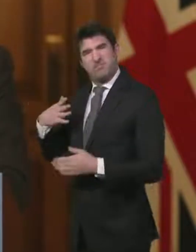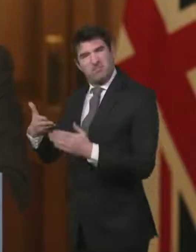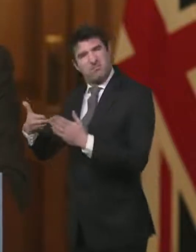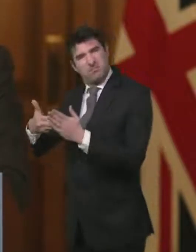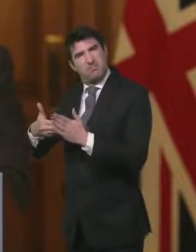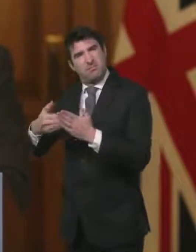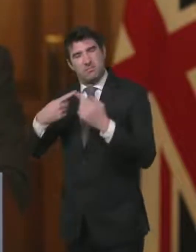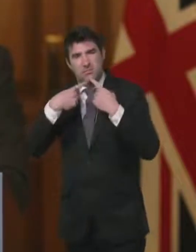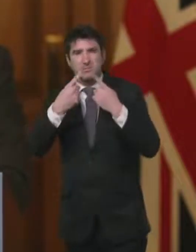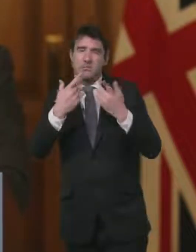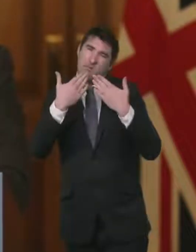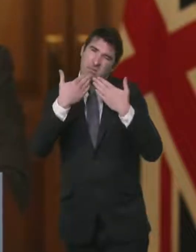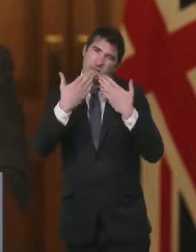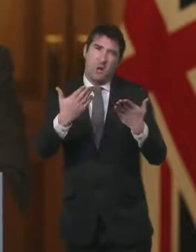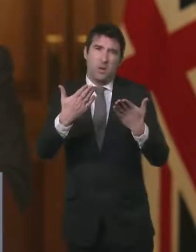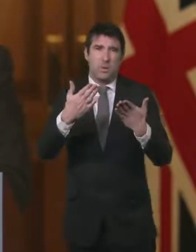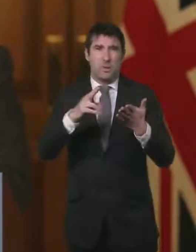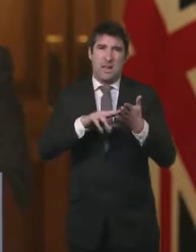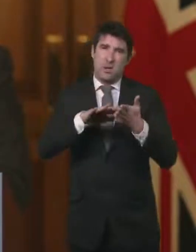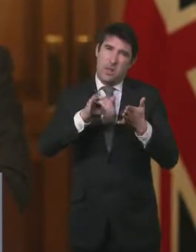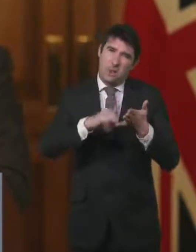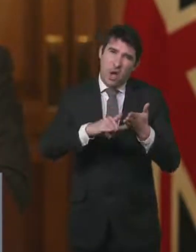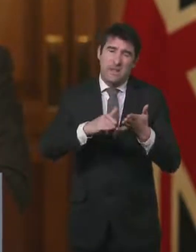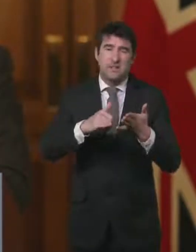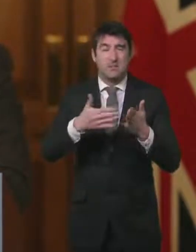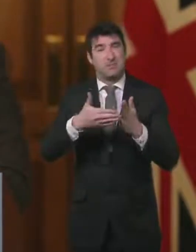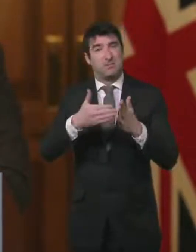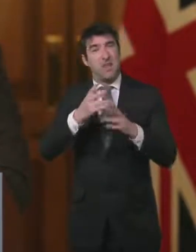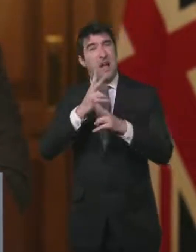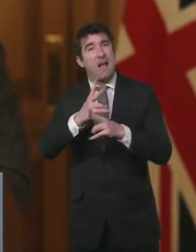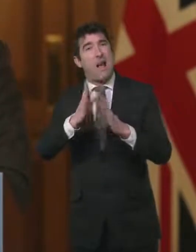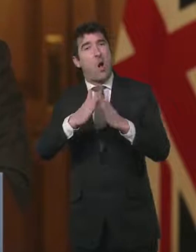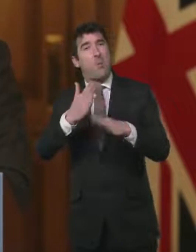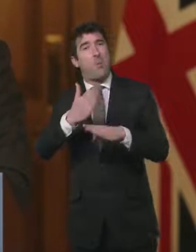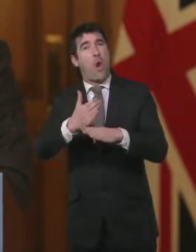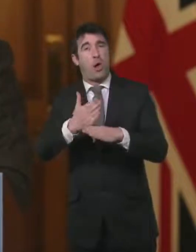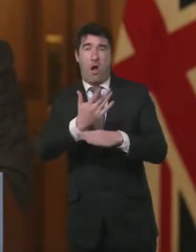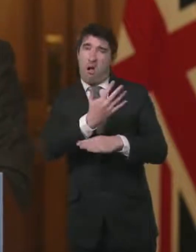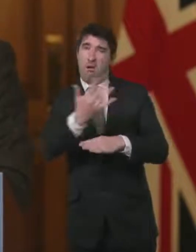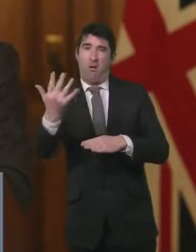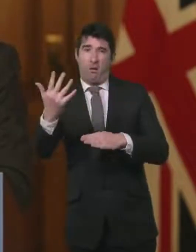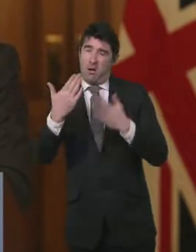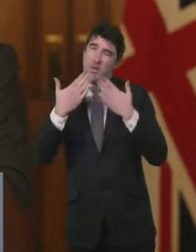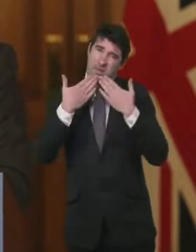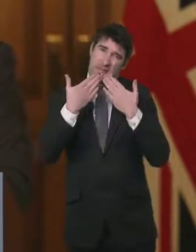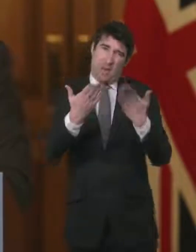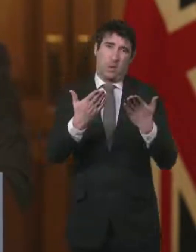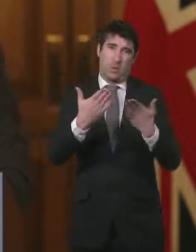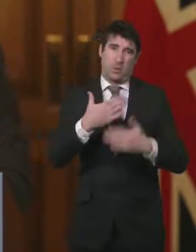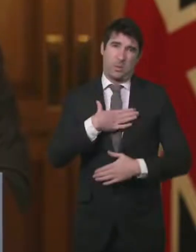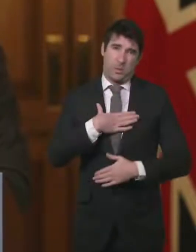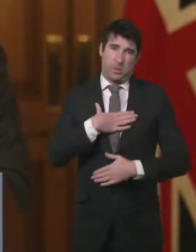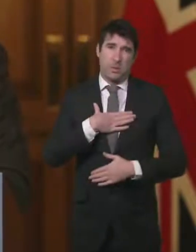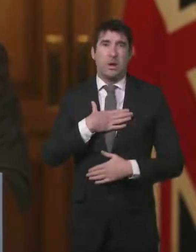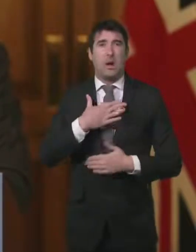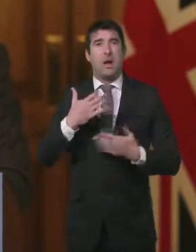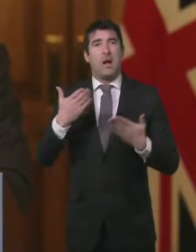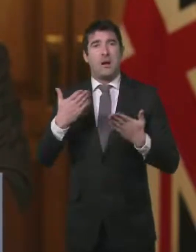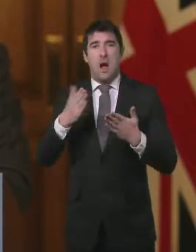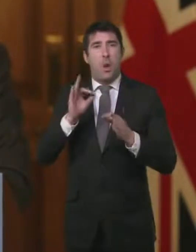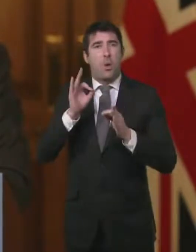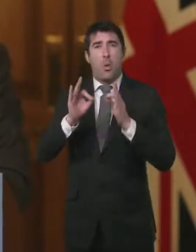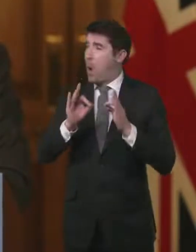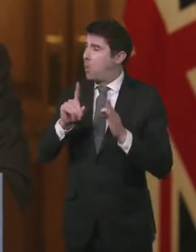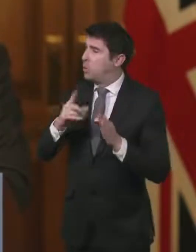winter. Let's go to questions from the public and sorry, yes, of course, JBT. Would you say something about